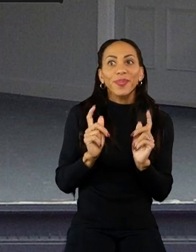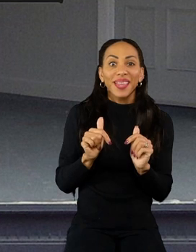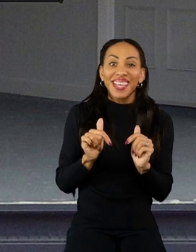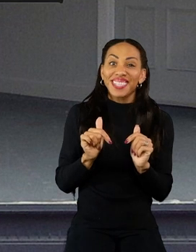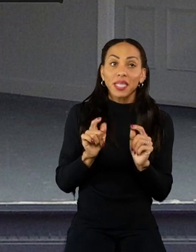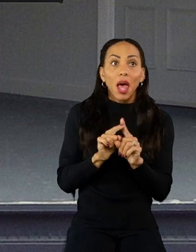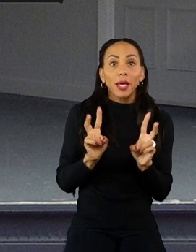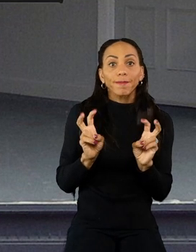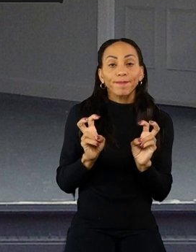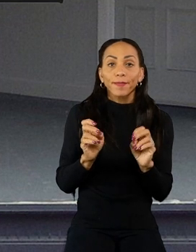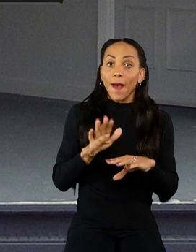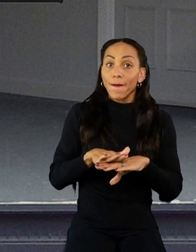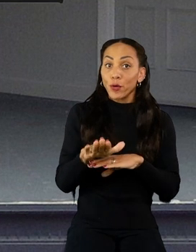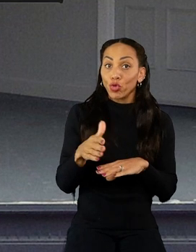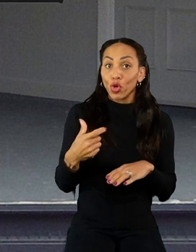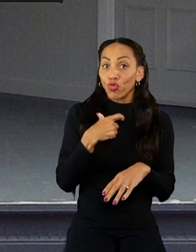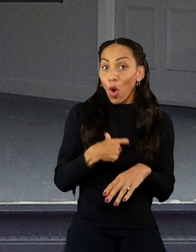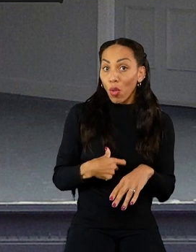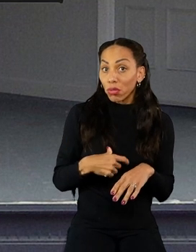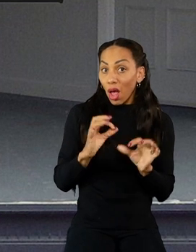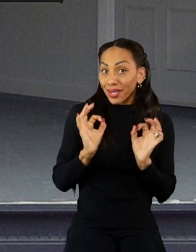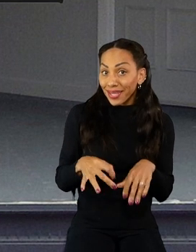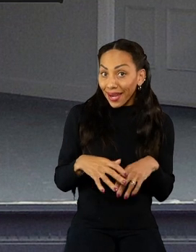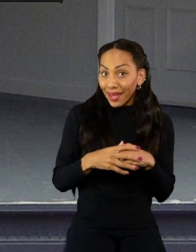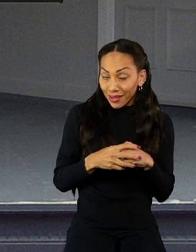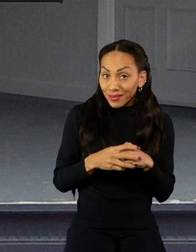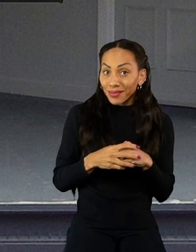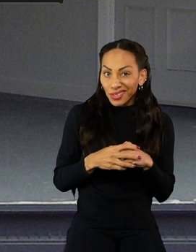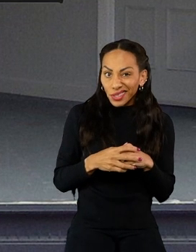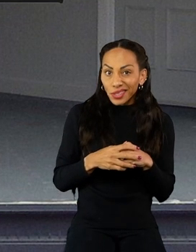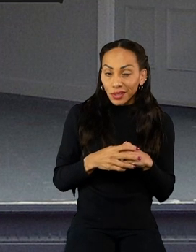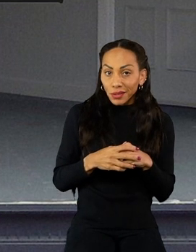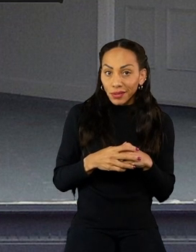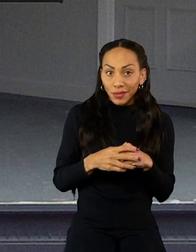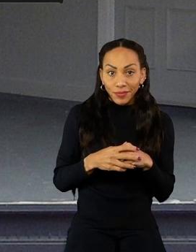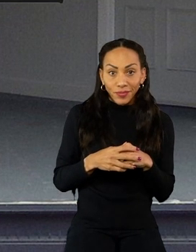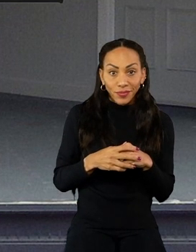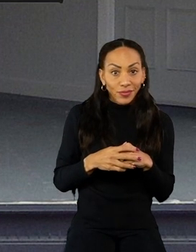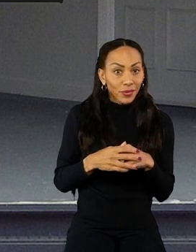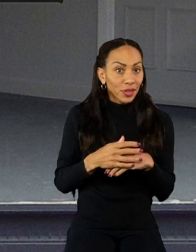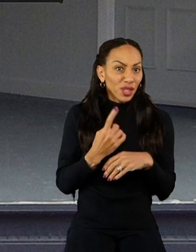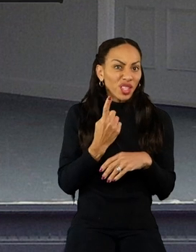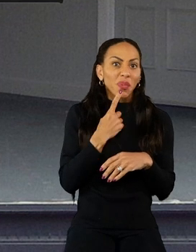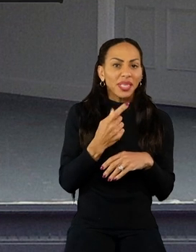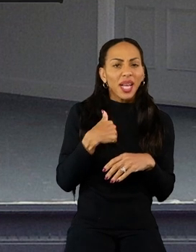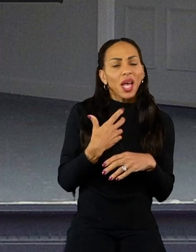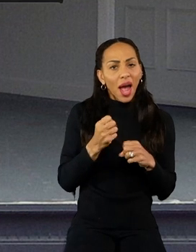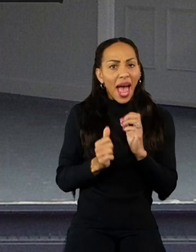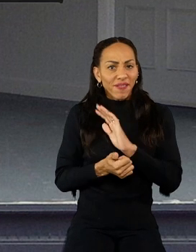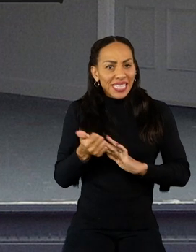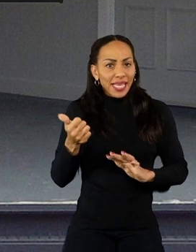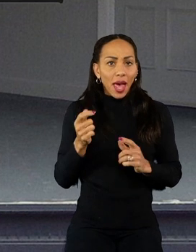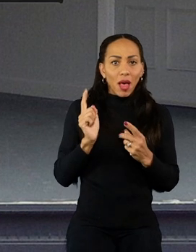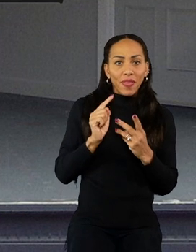it's in many ways, it's a future job. Actually, that's ideally, it's where someone will say, "Well, that's what I